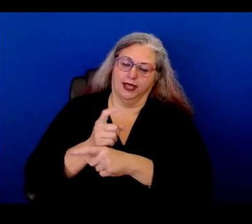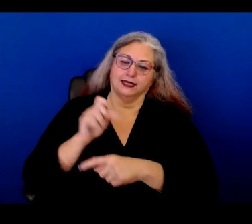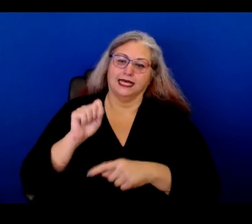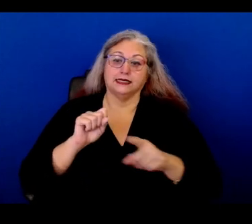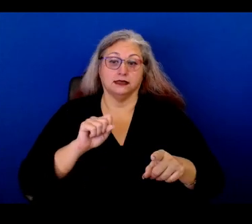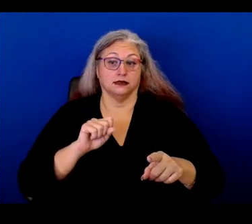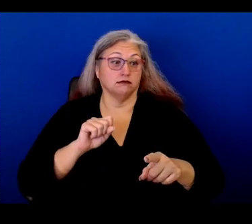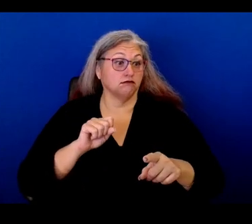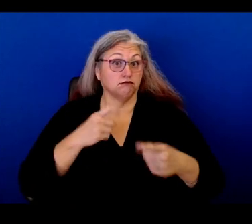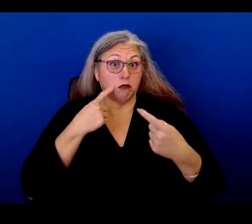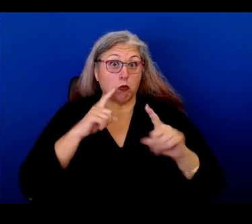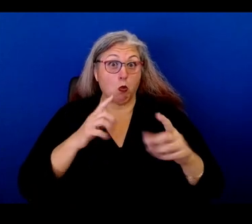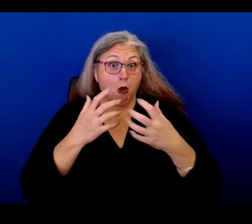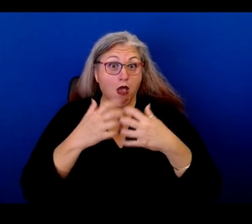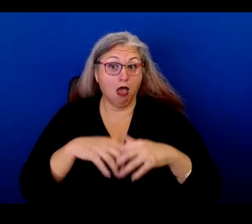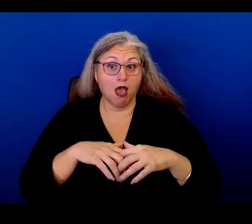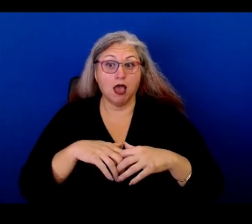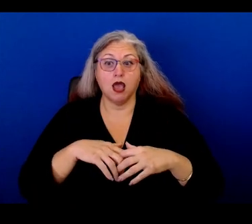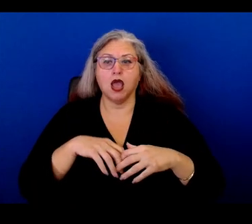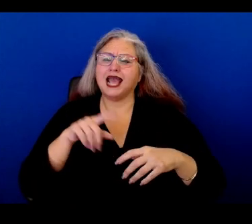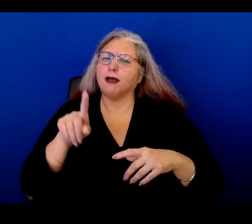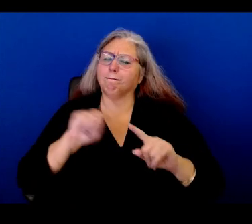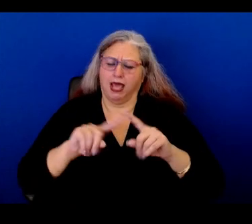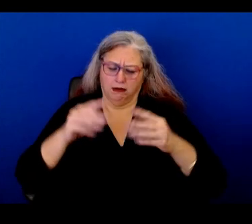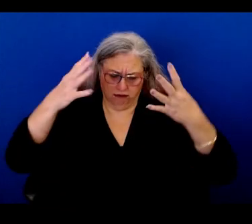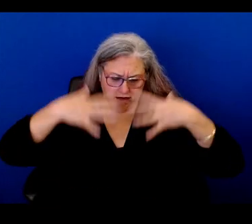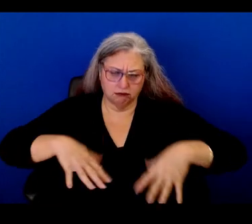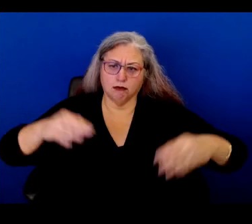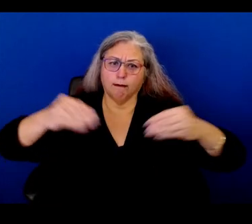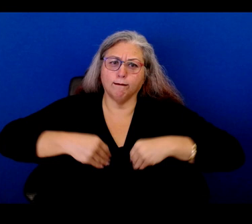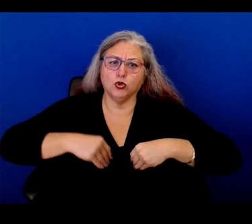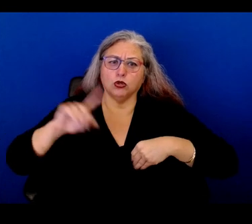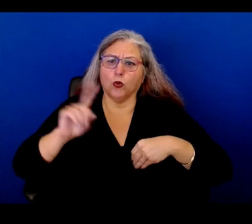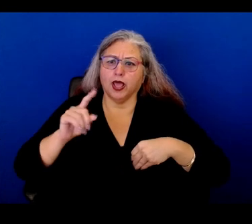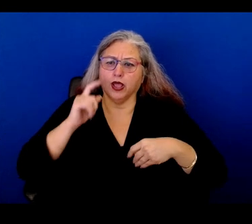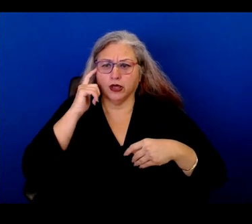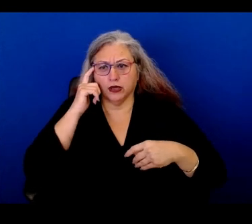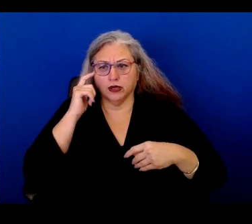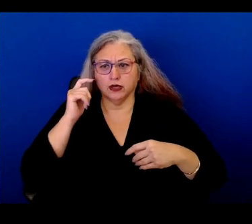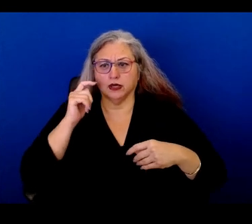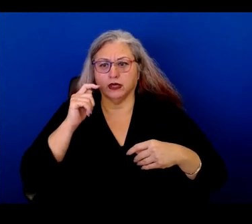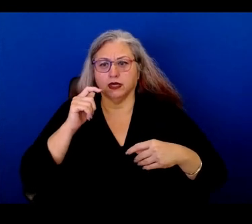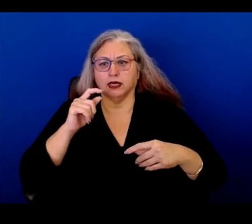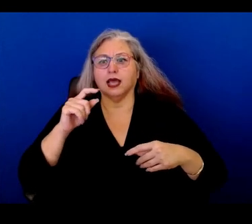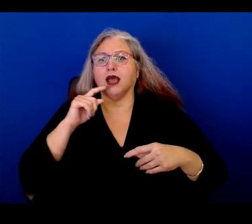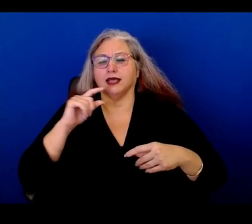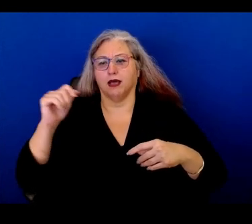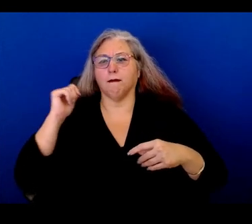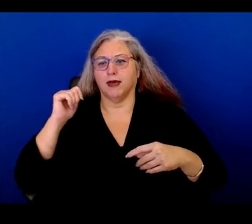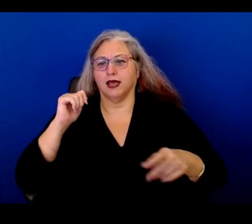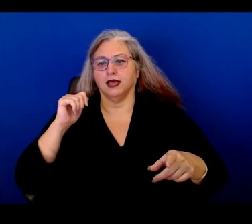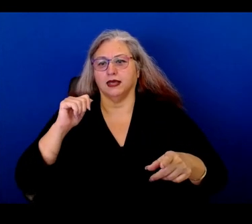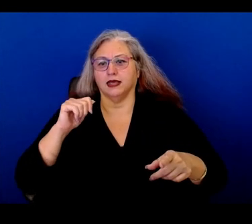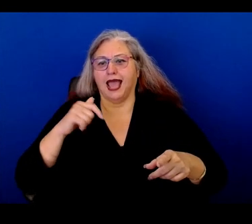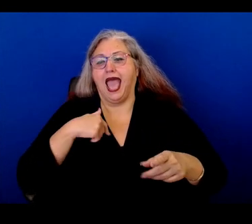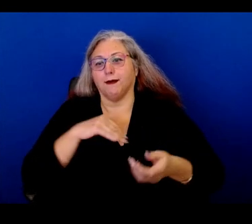It actually works well. I can do where are you putting that? Where are you putting that? Here. I